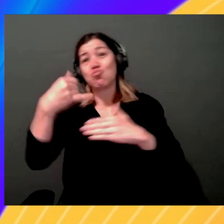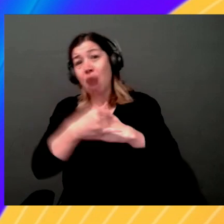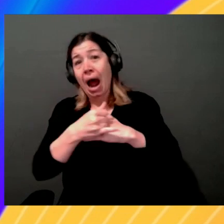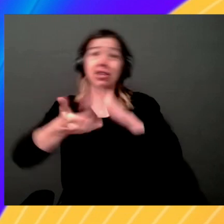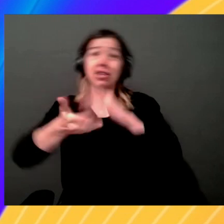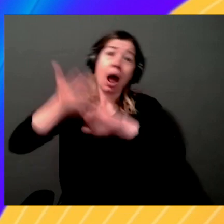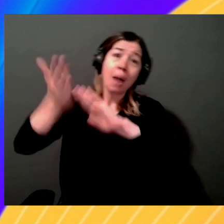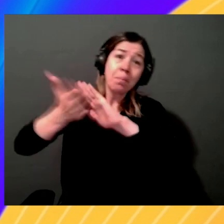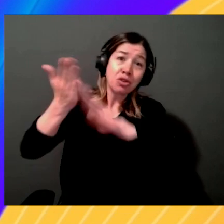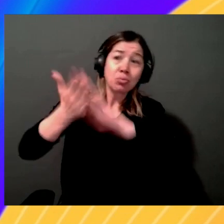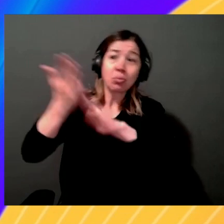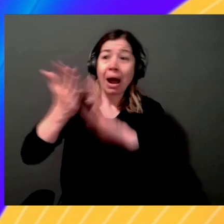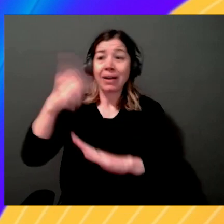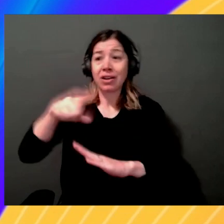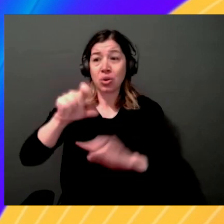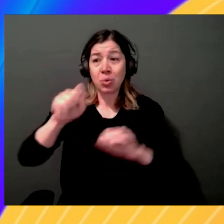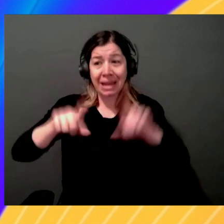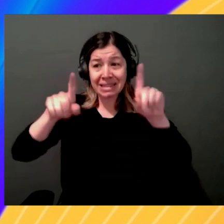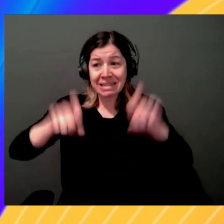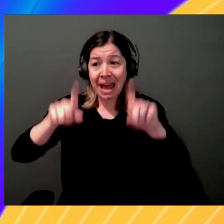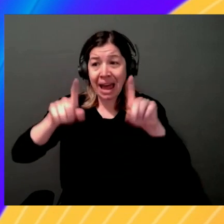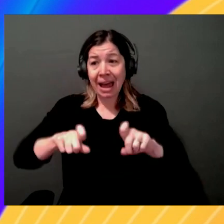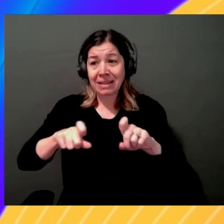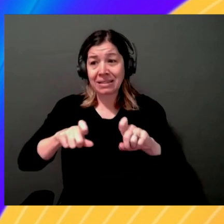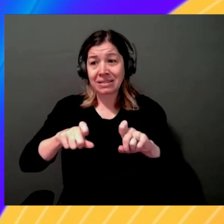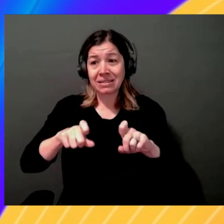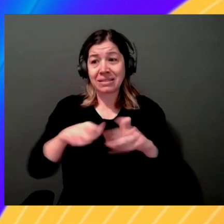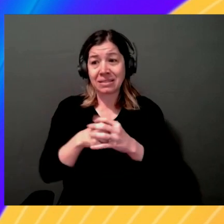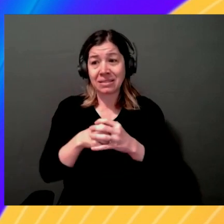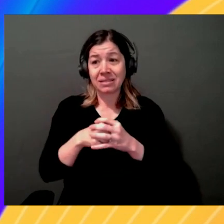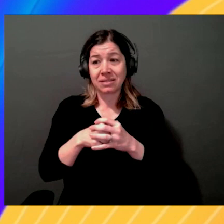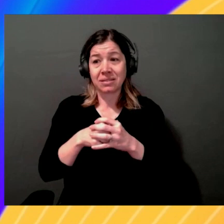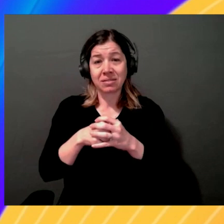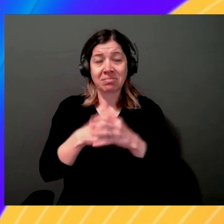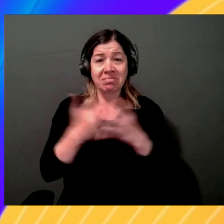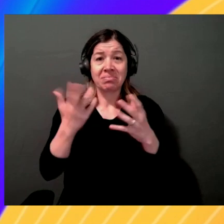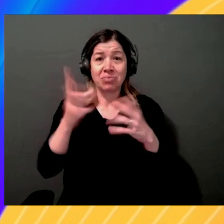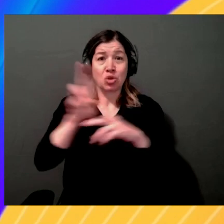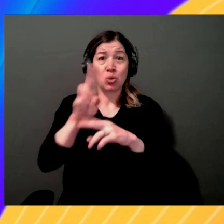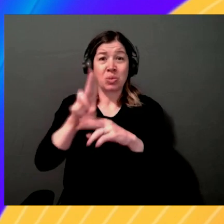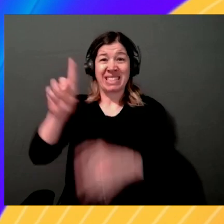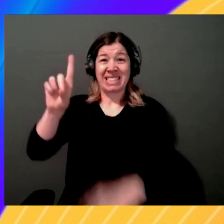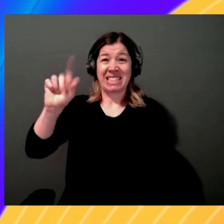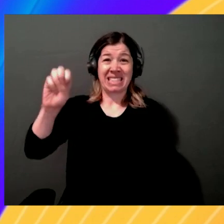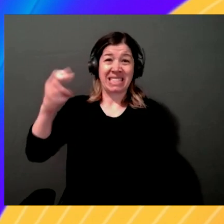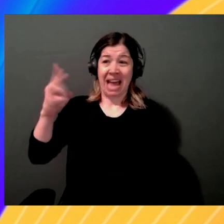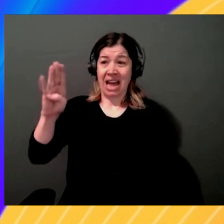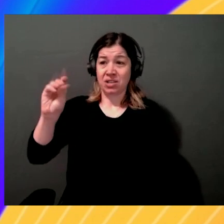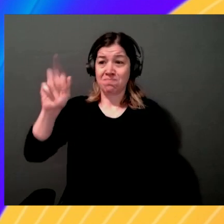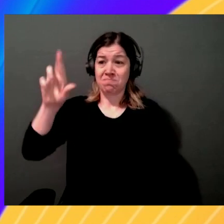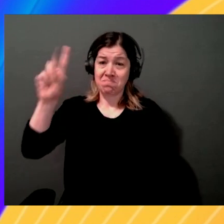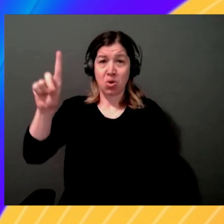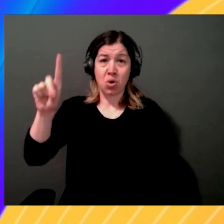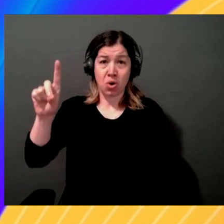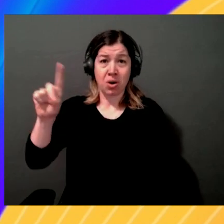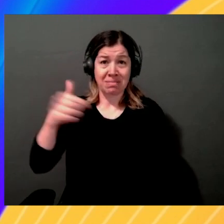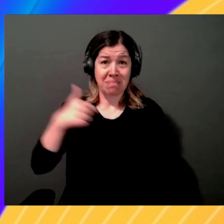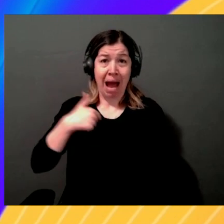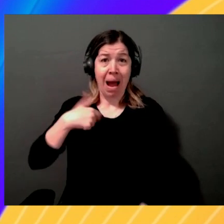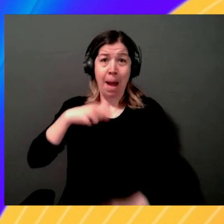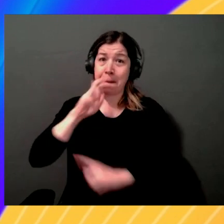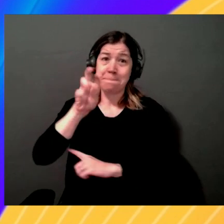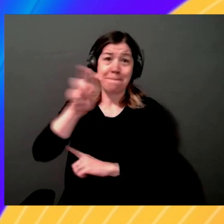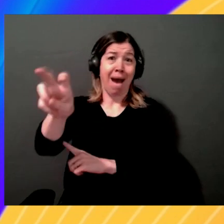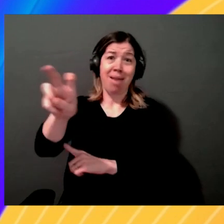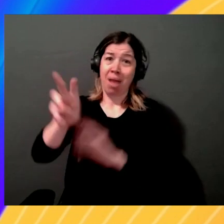out using essentially the dashboard. I'm a Python developer, so I like to do things